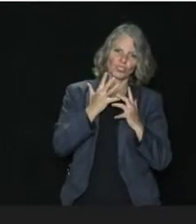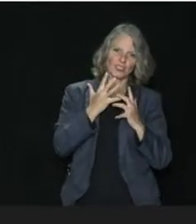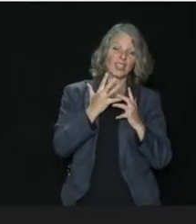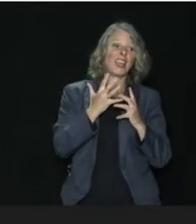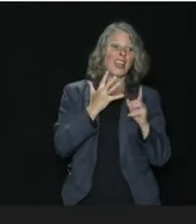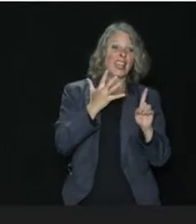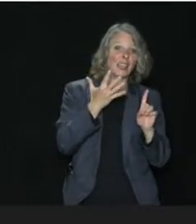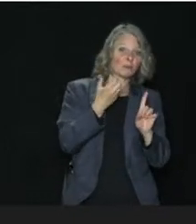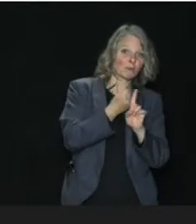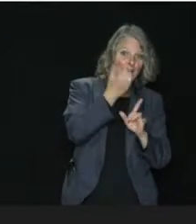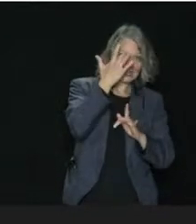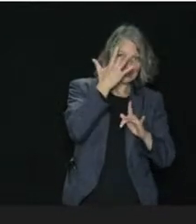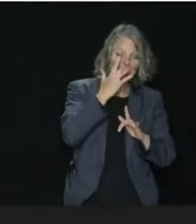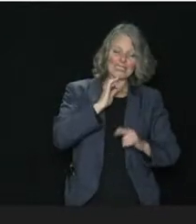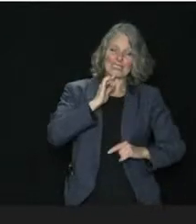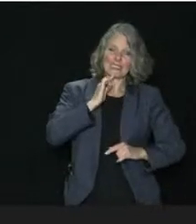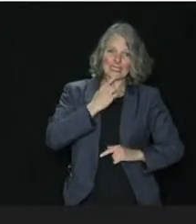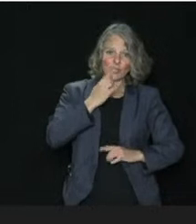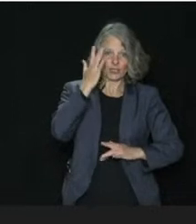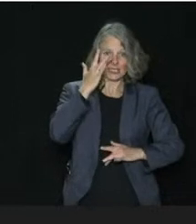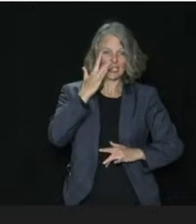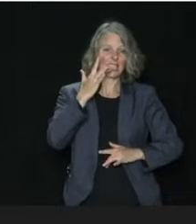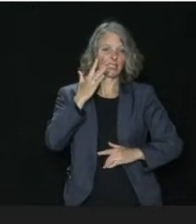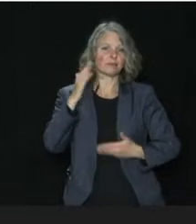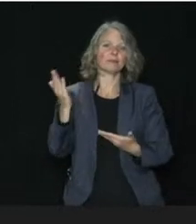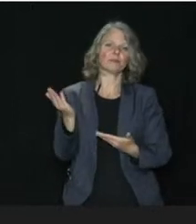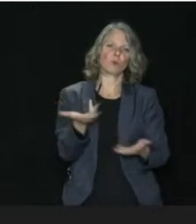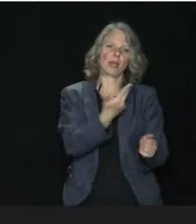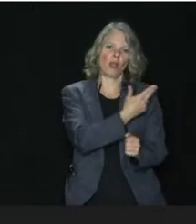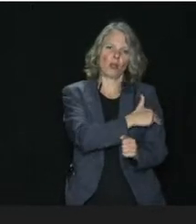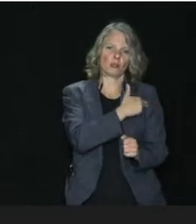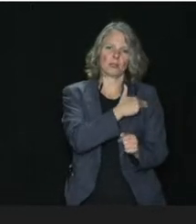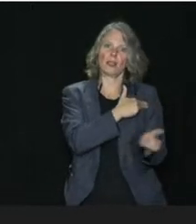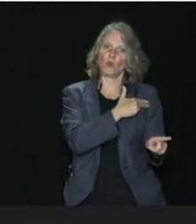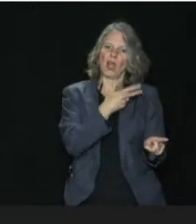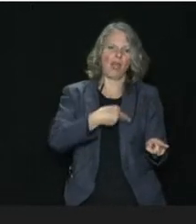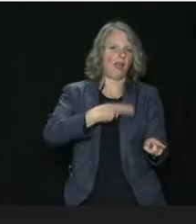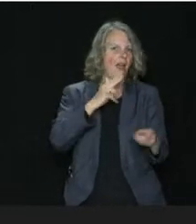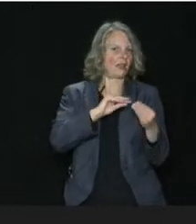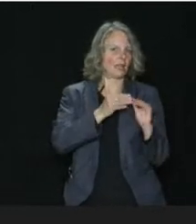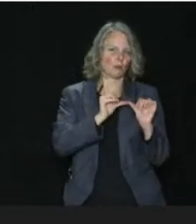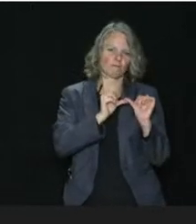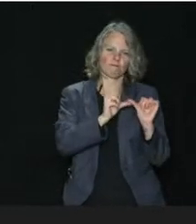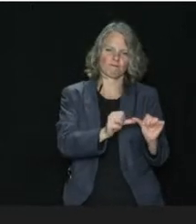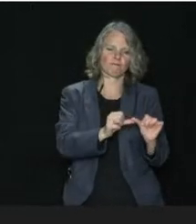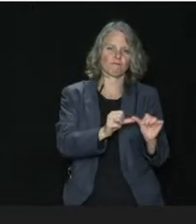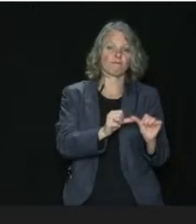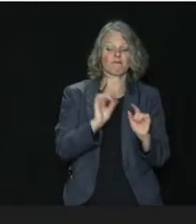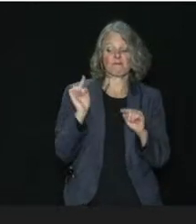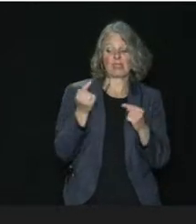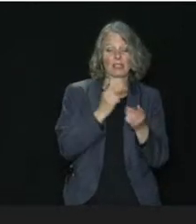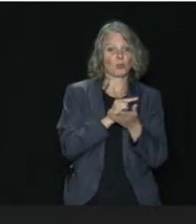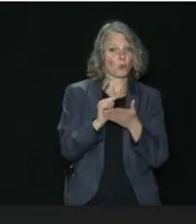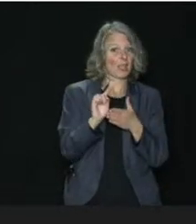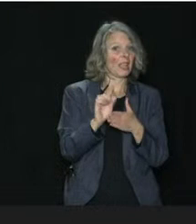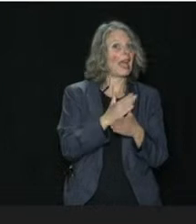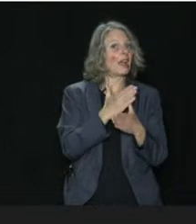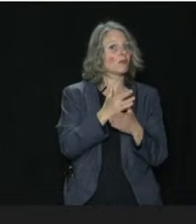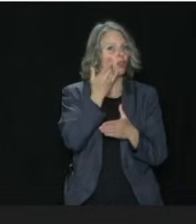people experiencing severe and critical illness remains high. Over the past week, an average of